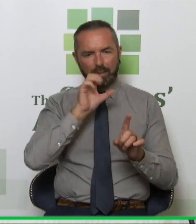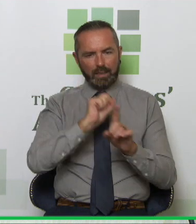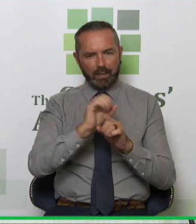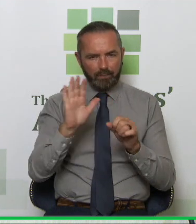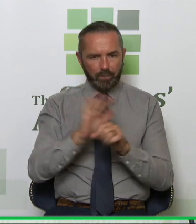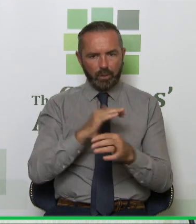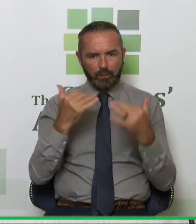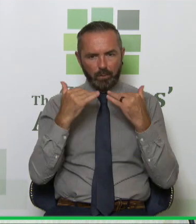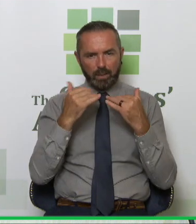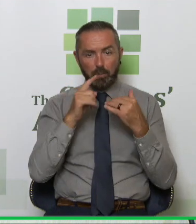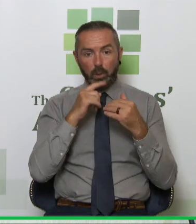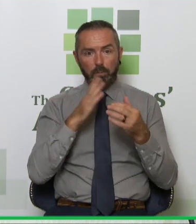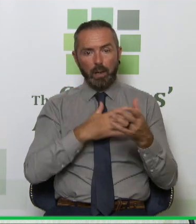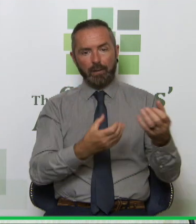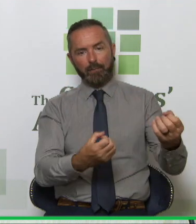from the